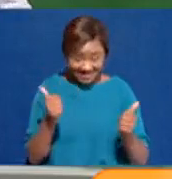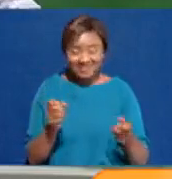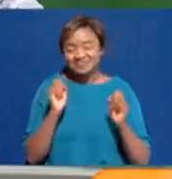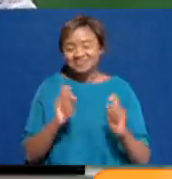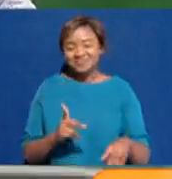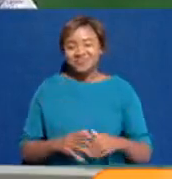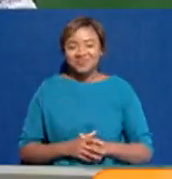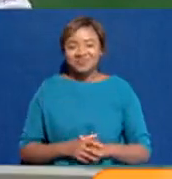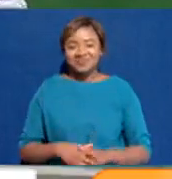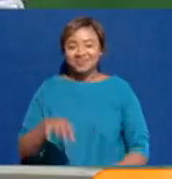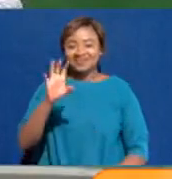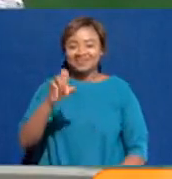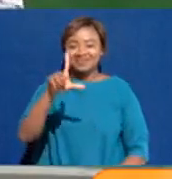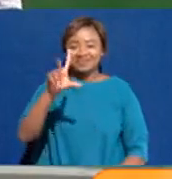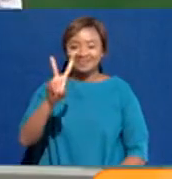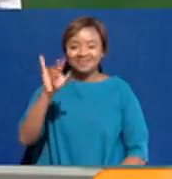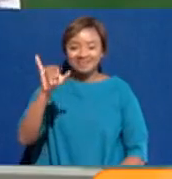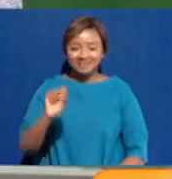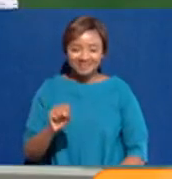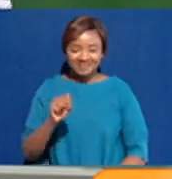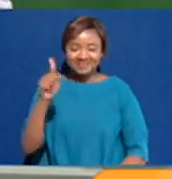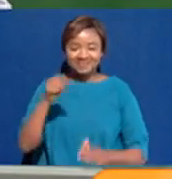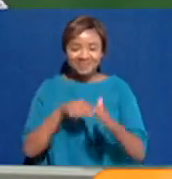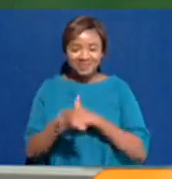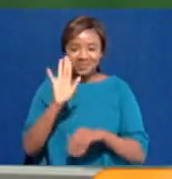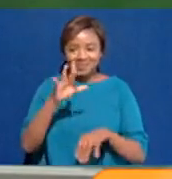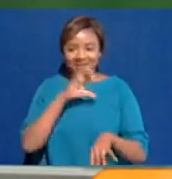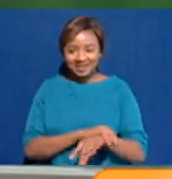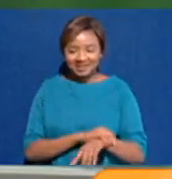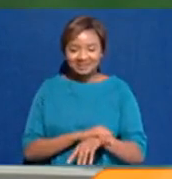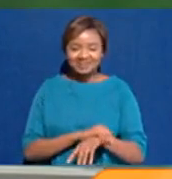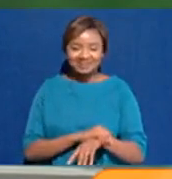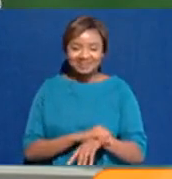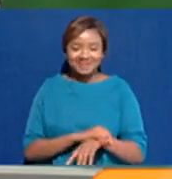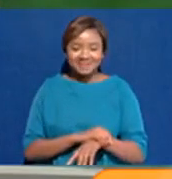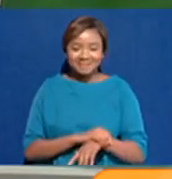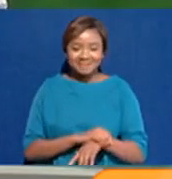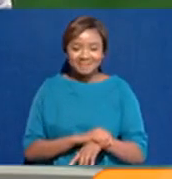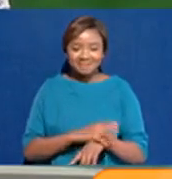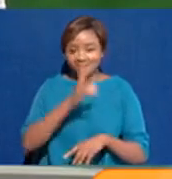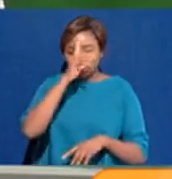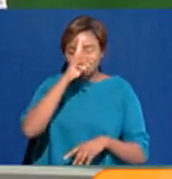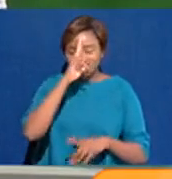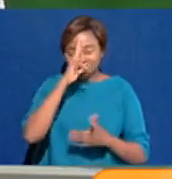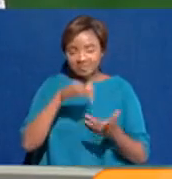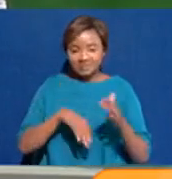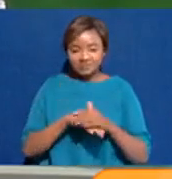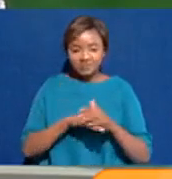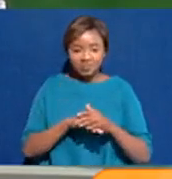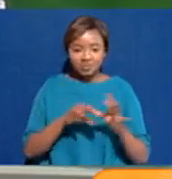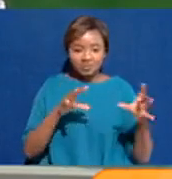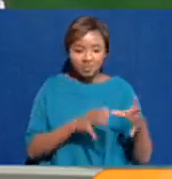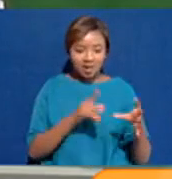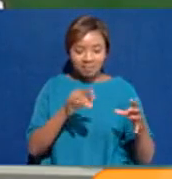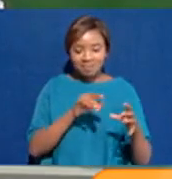form striker Elvis Rupia netted his 8th goal of the season, helping his side, Police FC, to a 3rd win